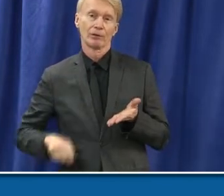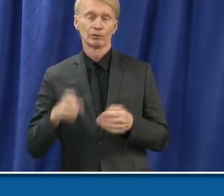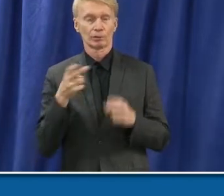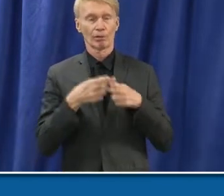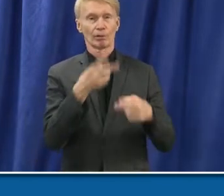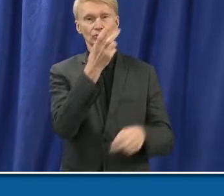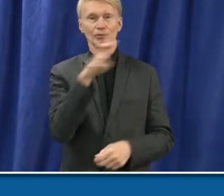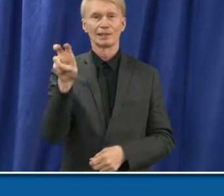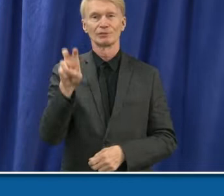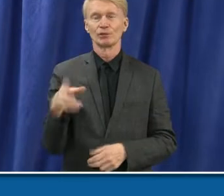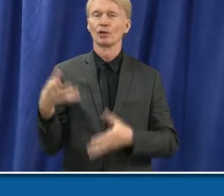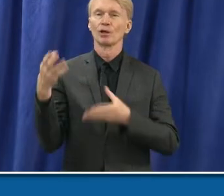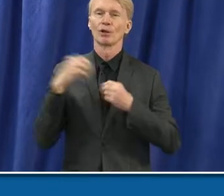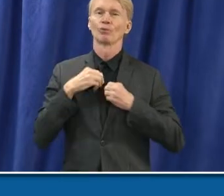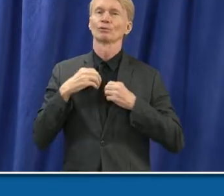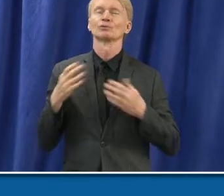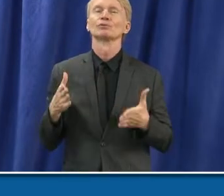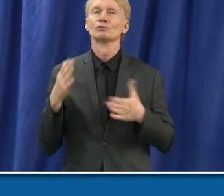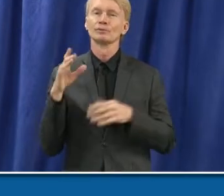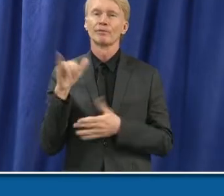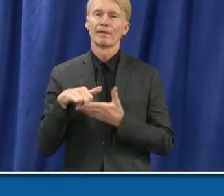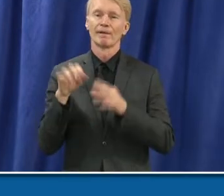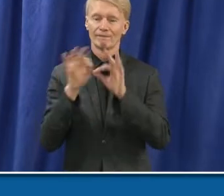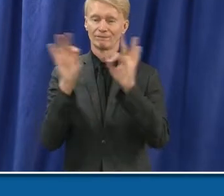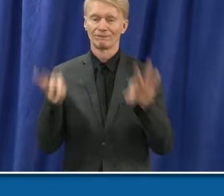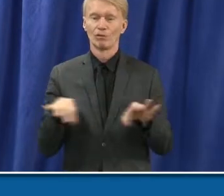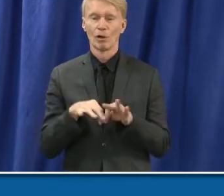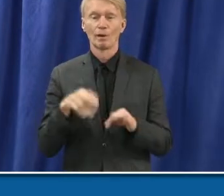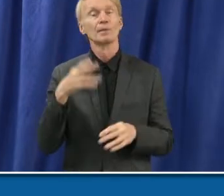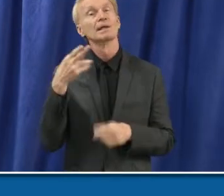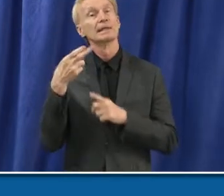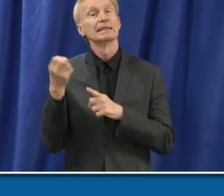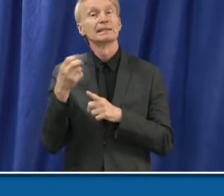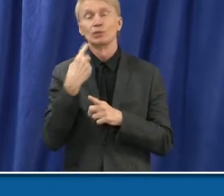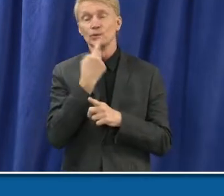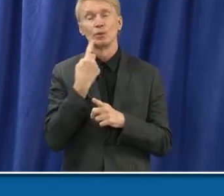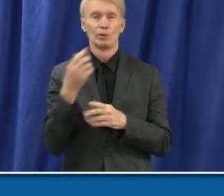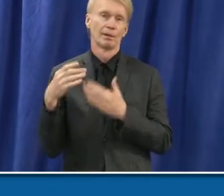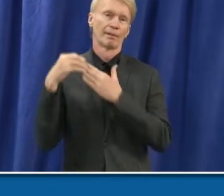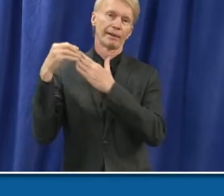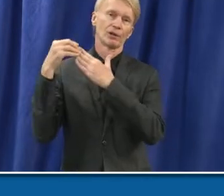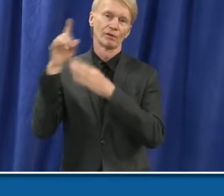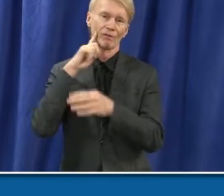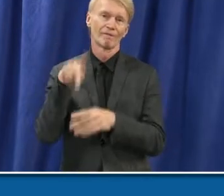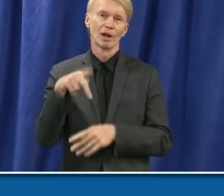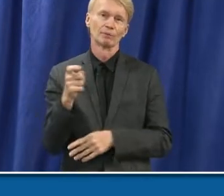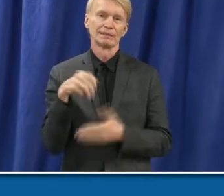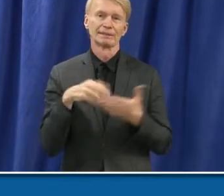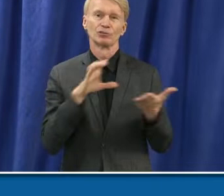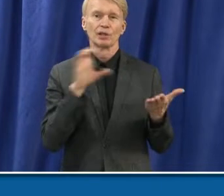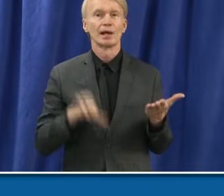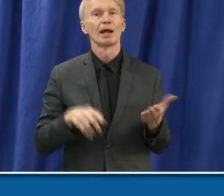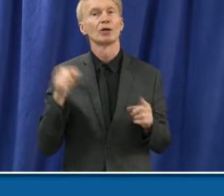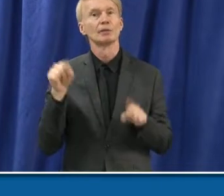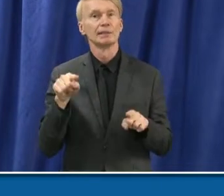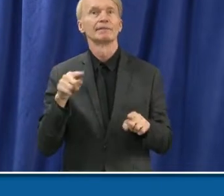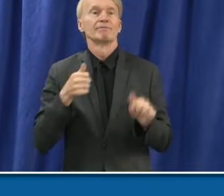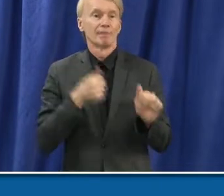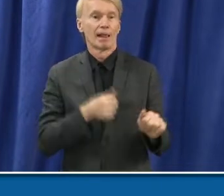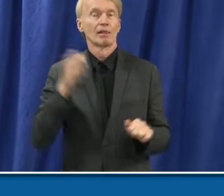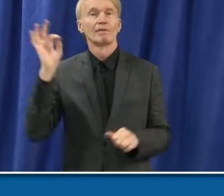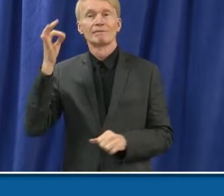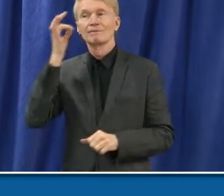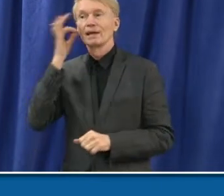of custody form. Dr. Robbins is our lead pharmacist here in the city of Chicago, and he is following the FDA prescribed procedures